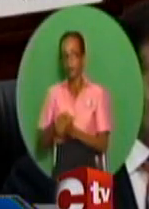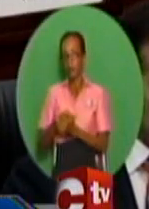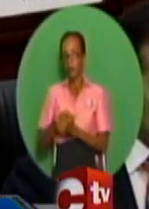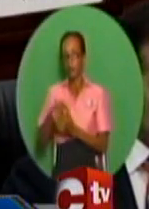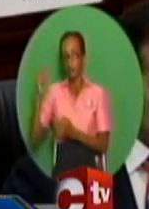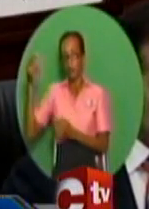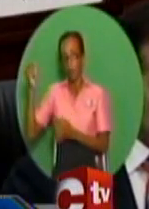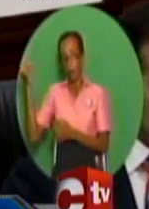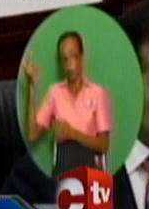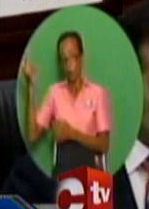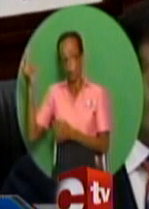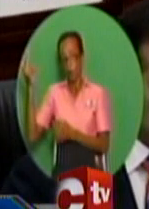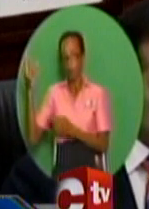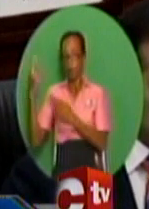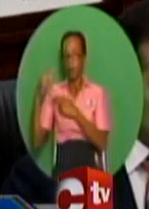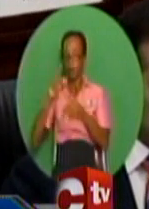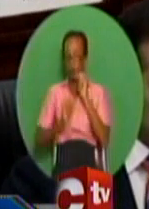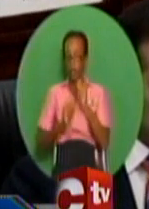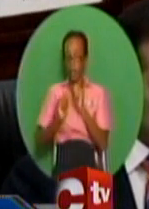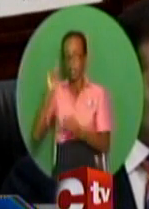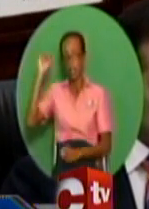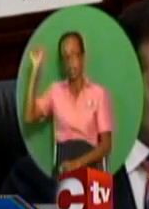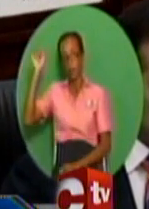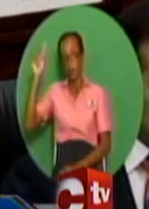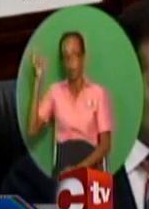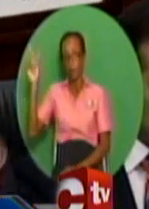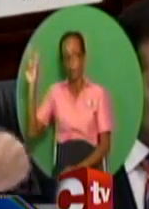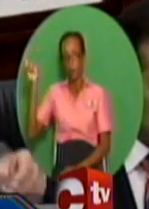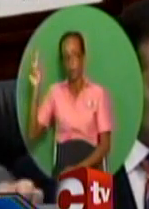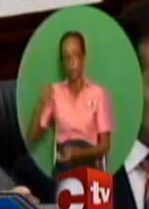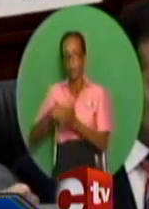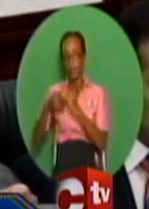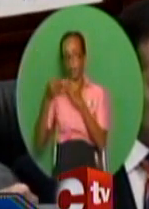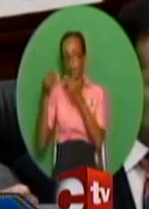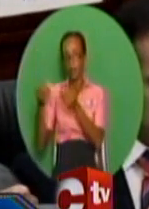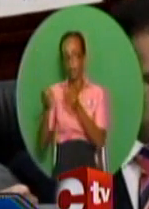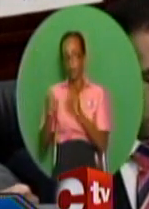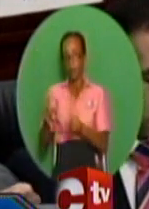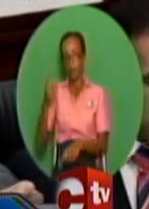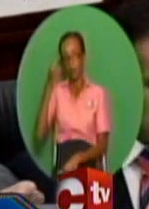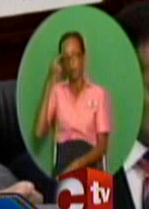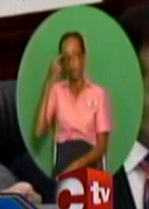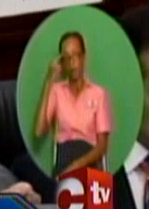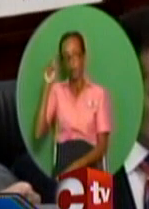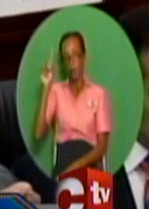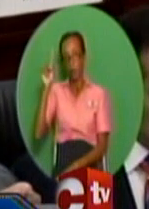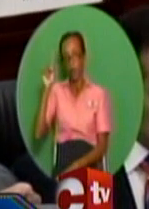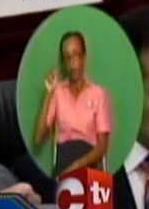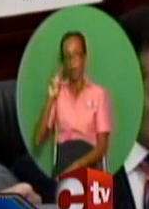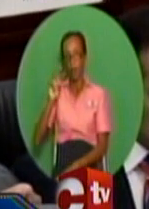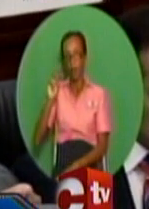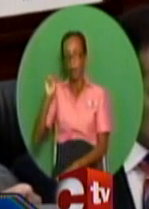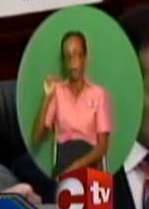both locations, Trinidad and Tobago, will provide opportunities for both experiences through strategic marketing